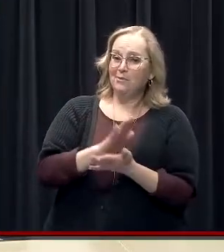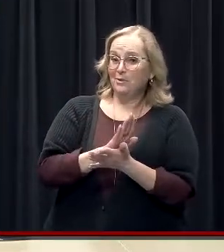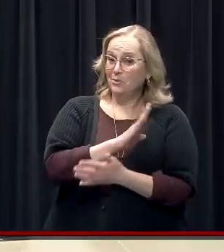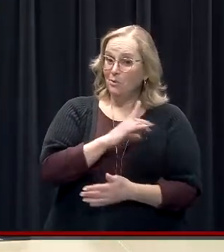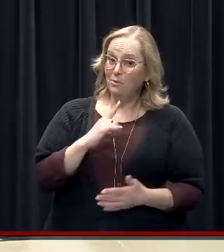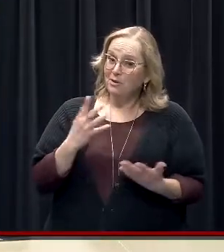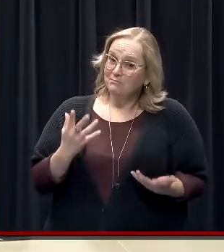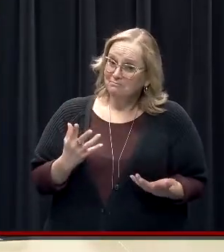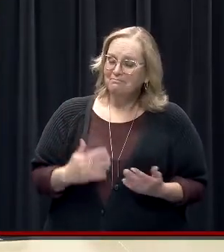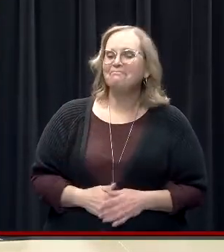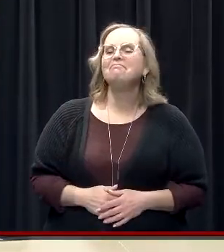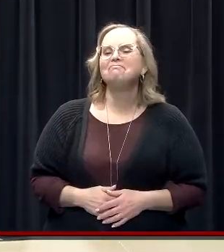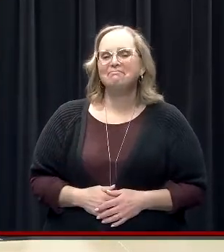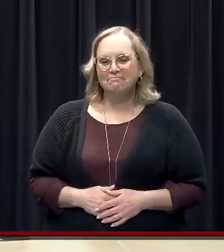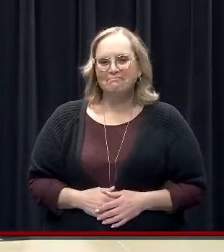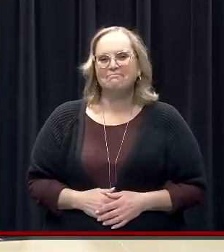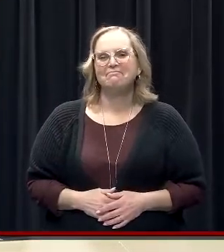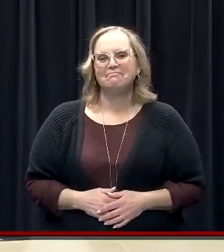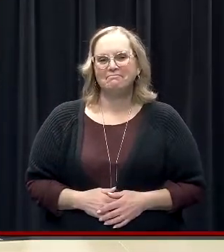Yeah.